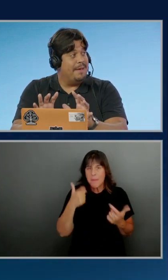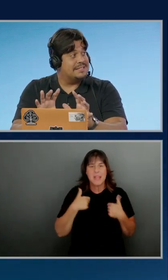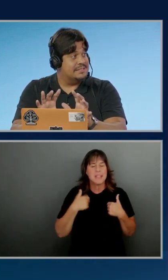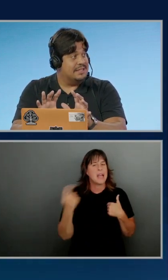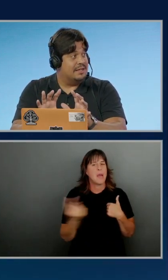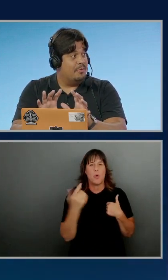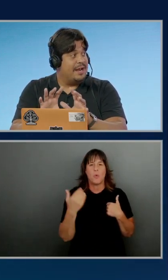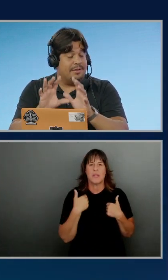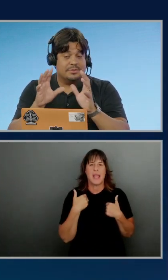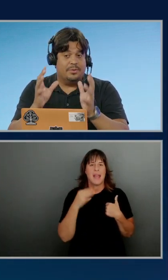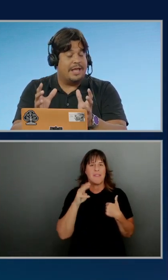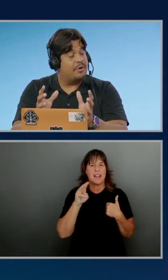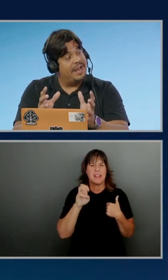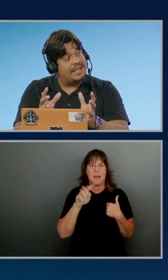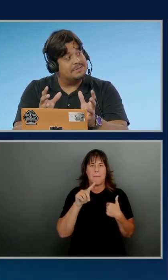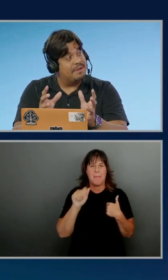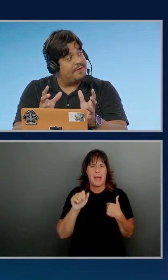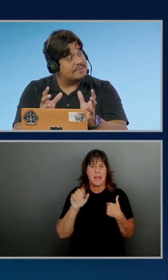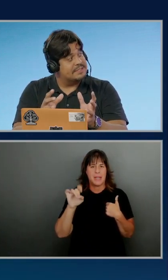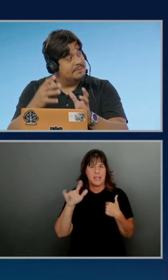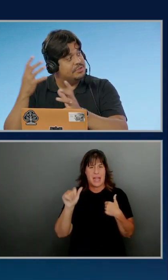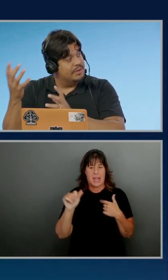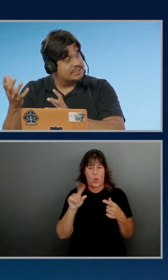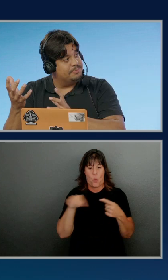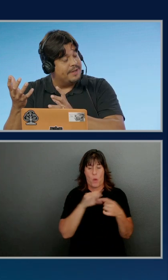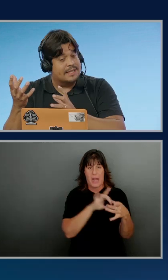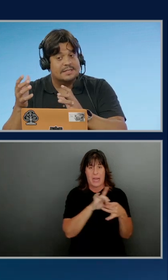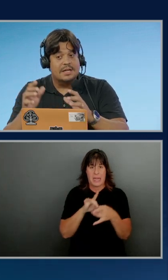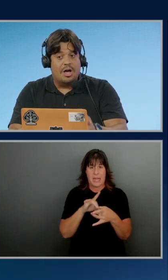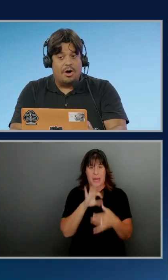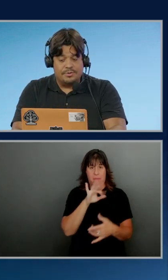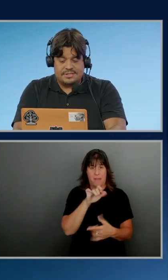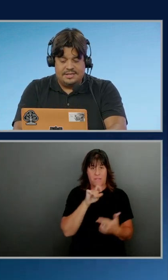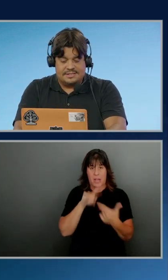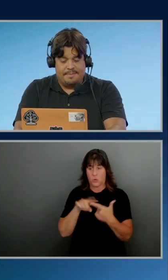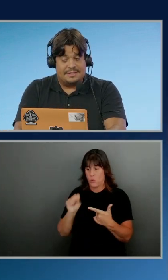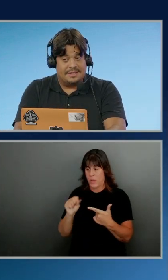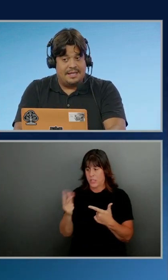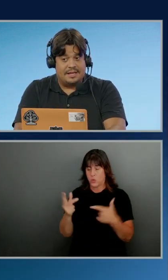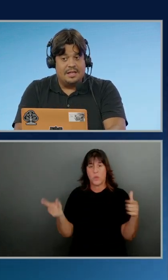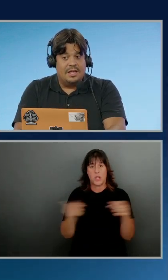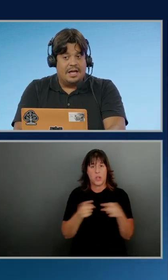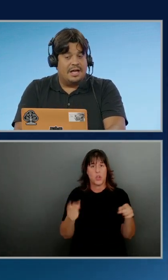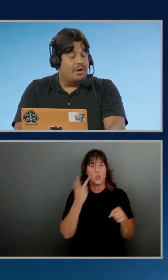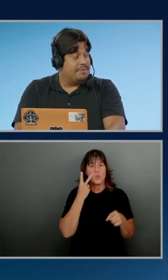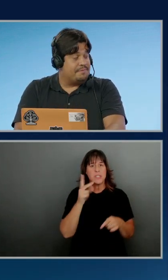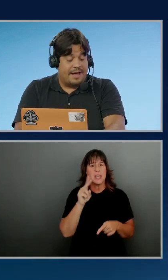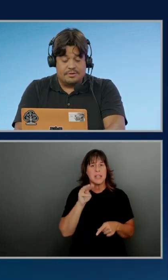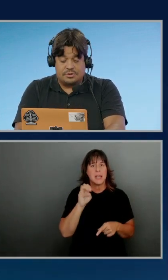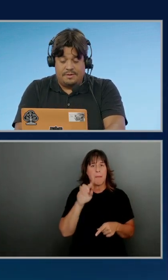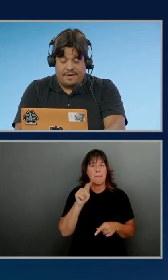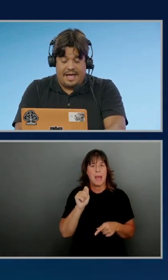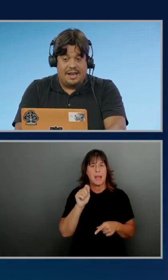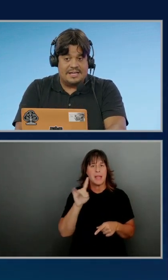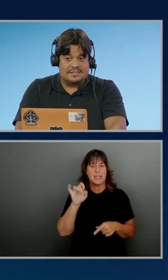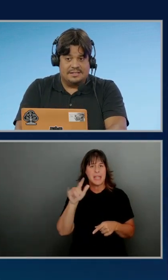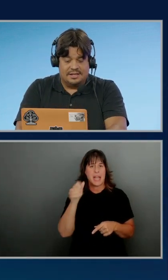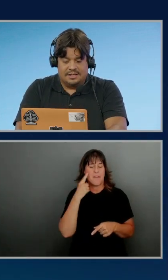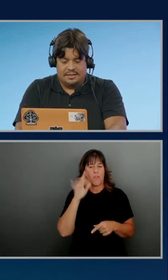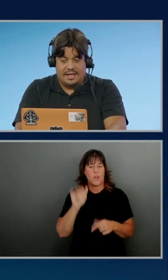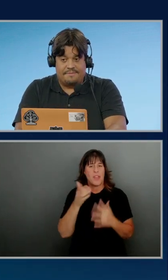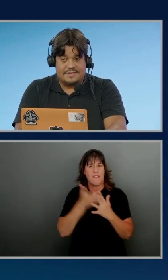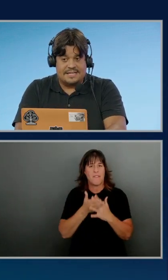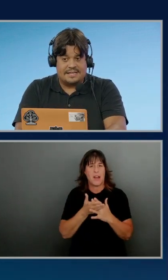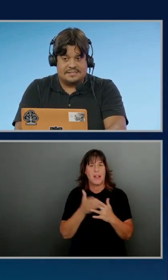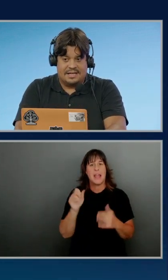the metadata. When I connect to my file system to S3 bucket, all you see is a metadata of the file. So if I ls